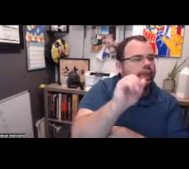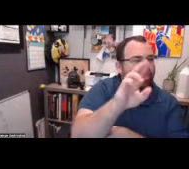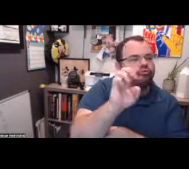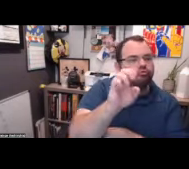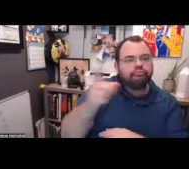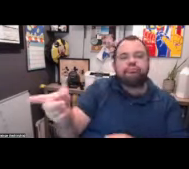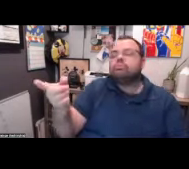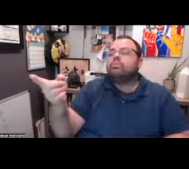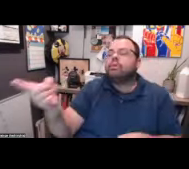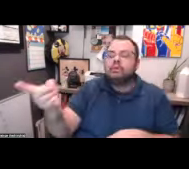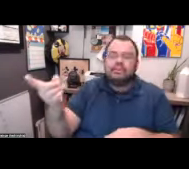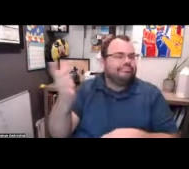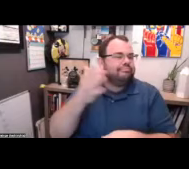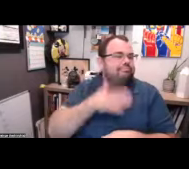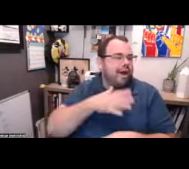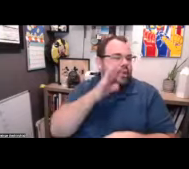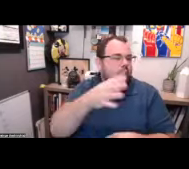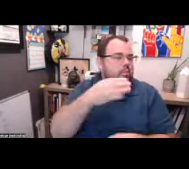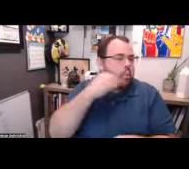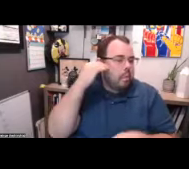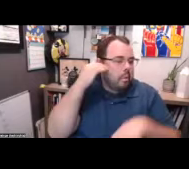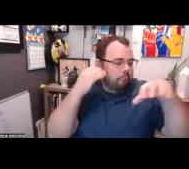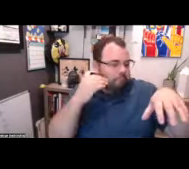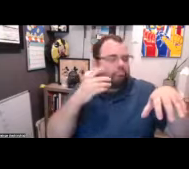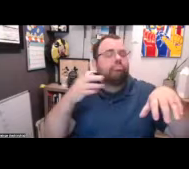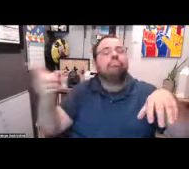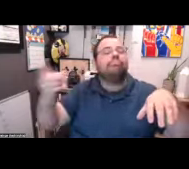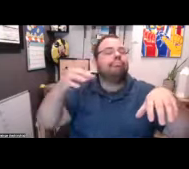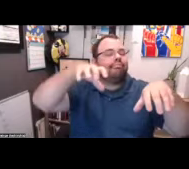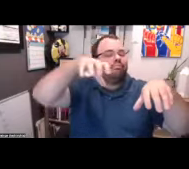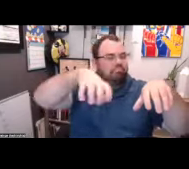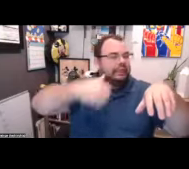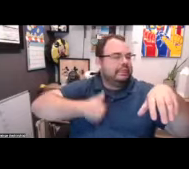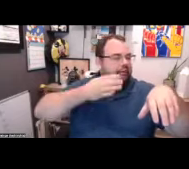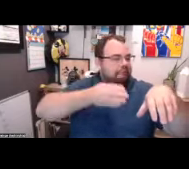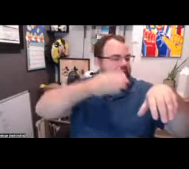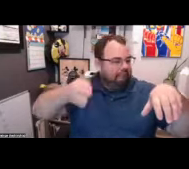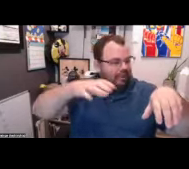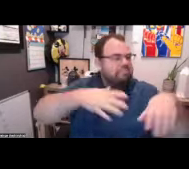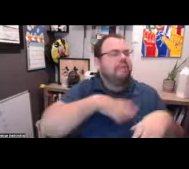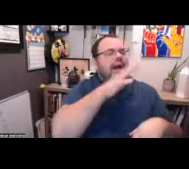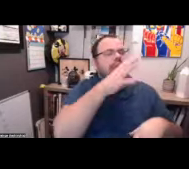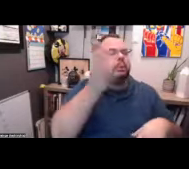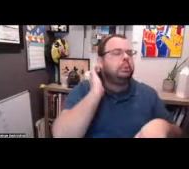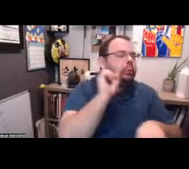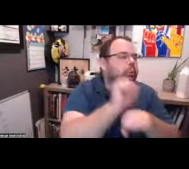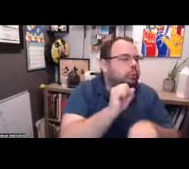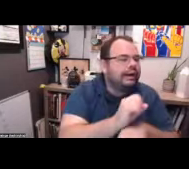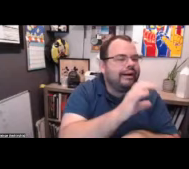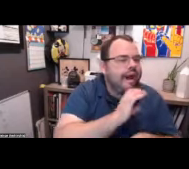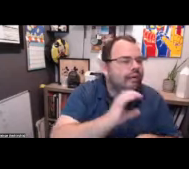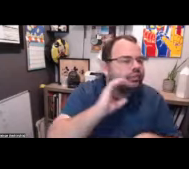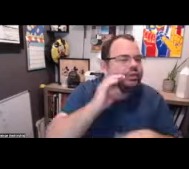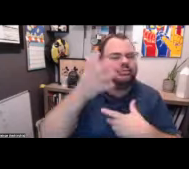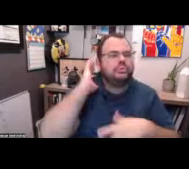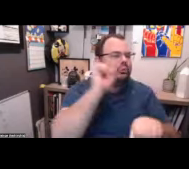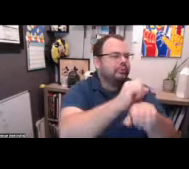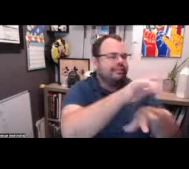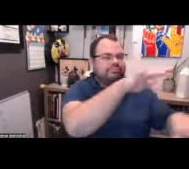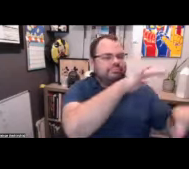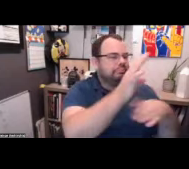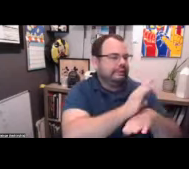Okay, so yeah, this is my, I went to a daycare, and this is my grandma's home, and really close to her was my daycare.